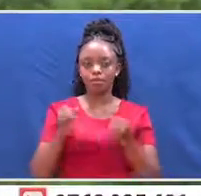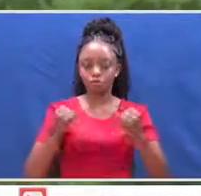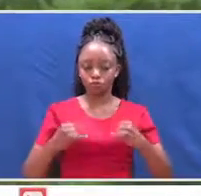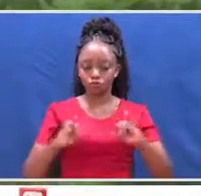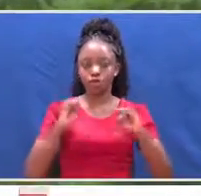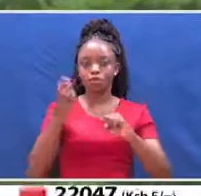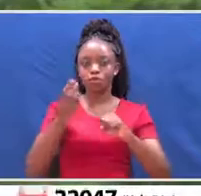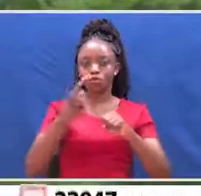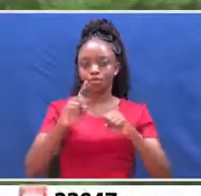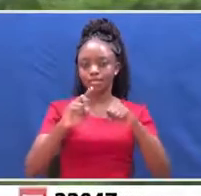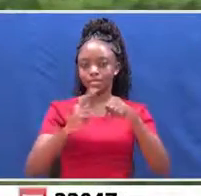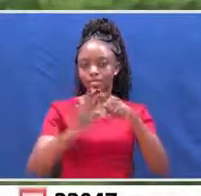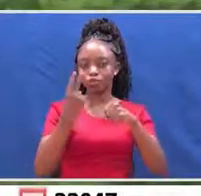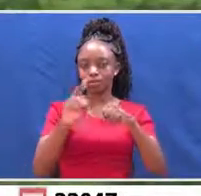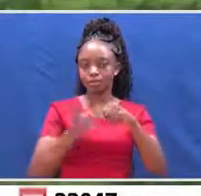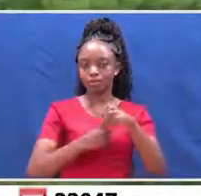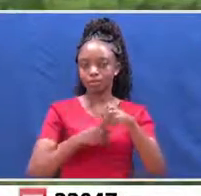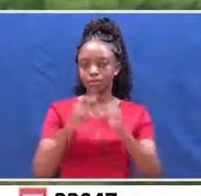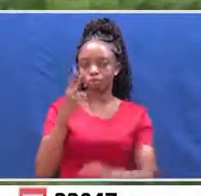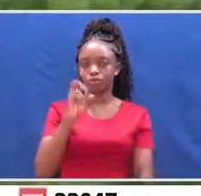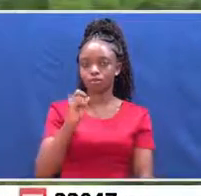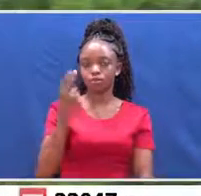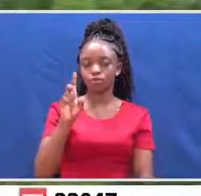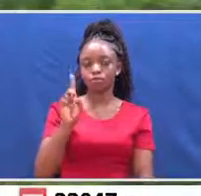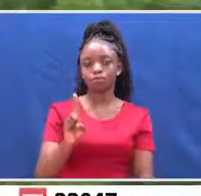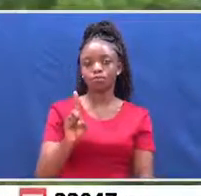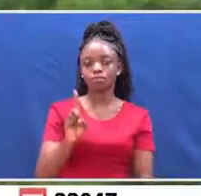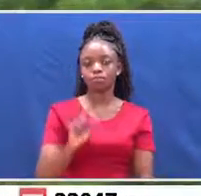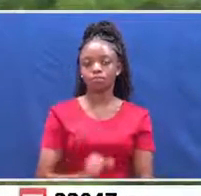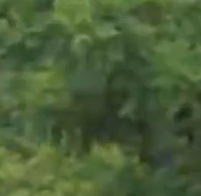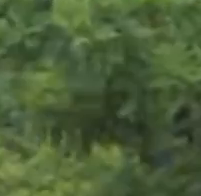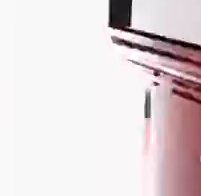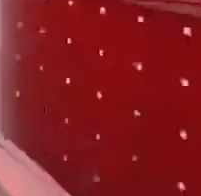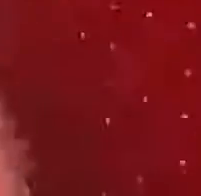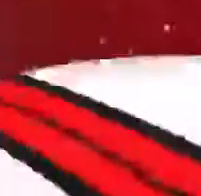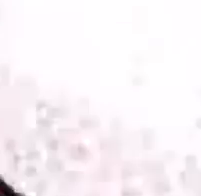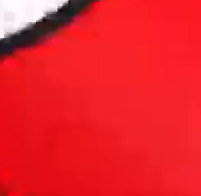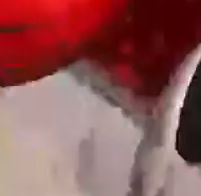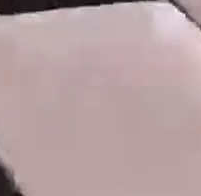26th of January, 2021. Diana Iriza, Kigali, Rwanda.